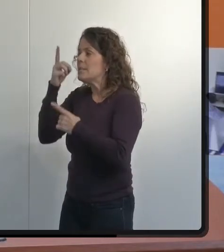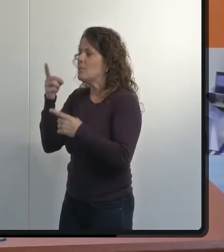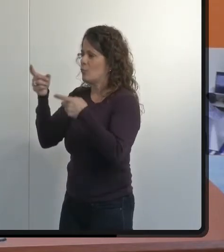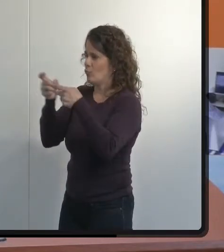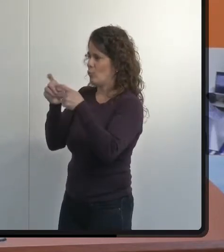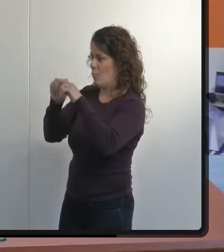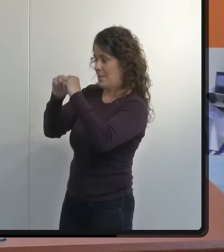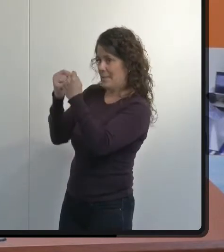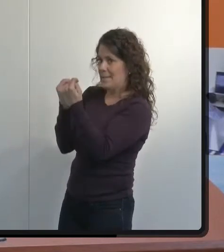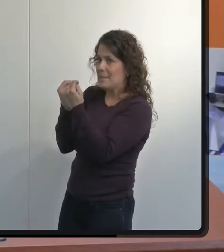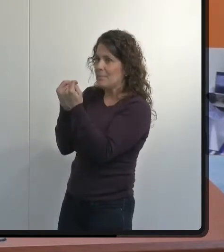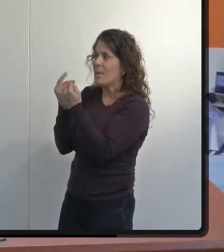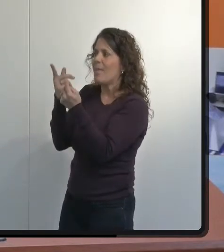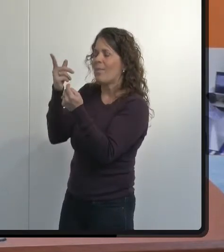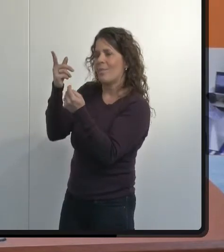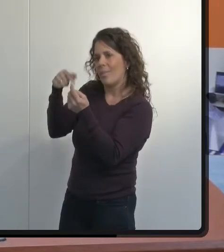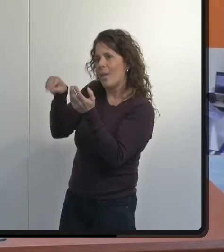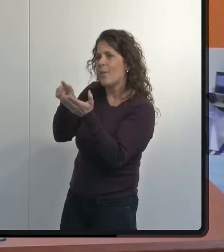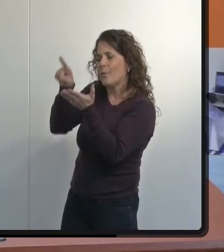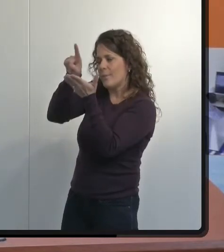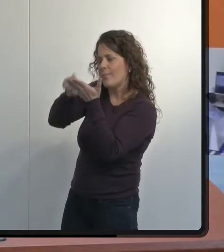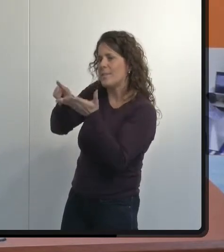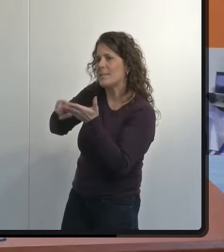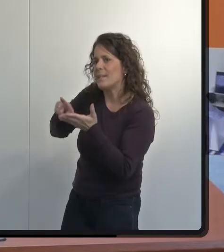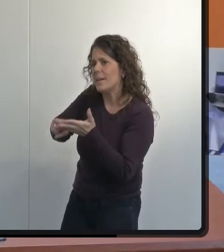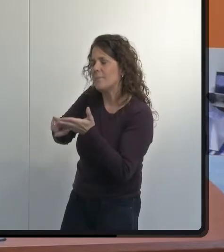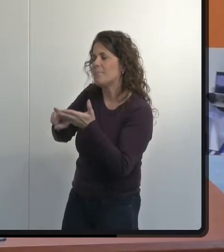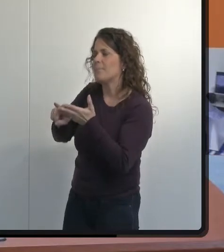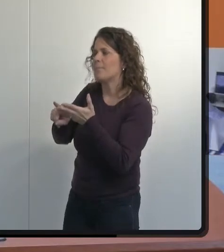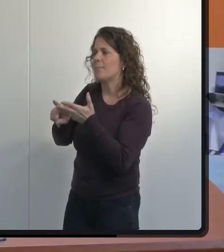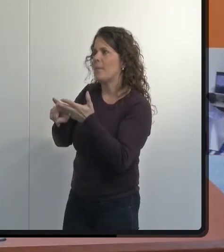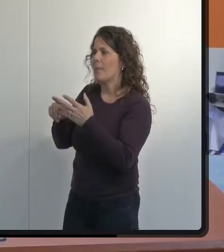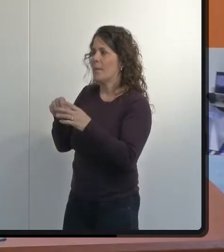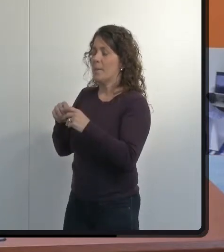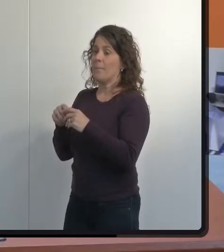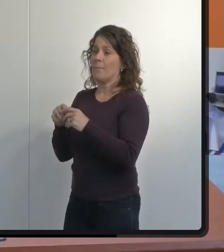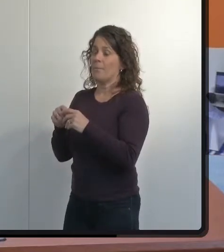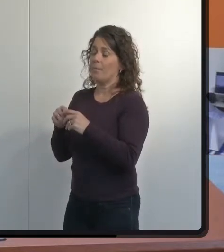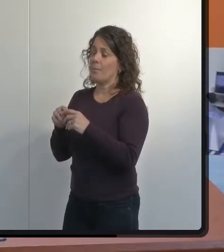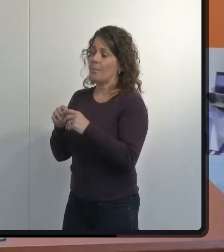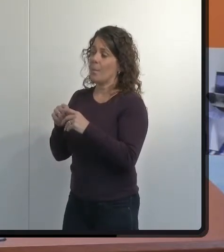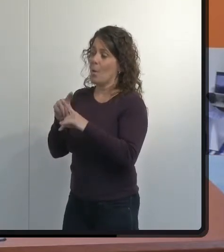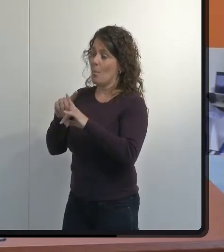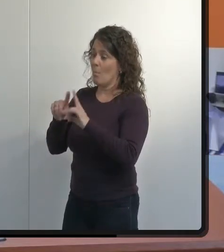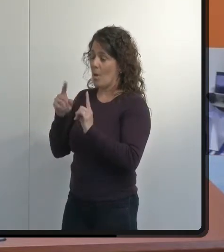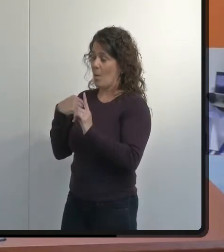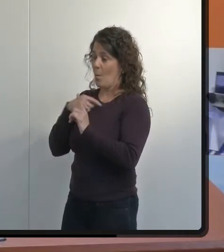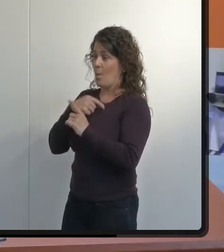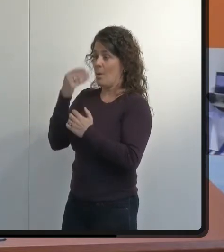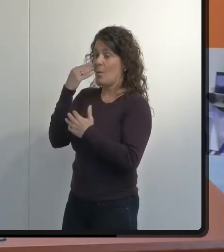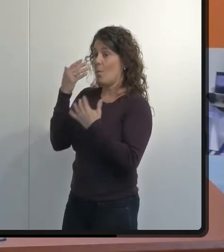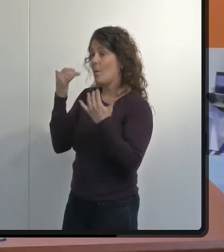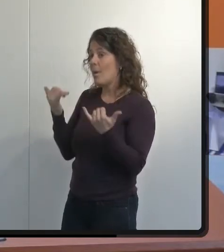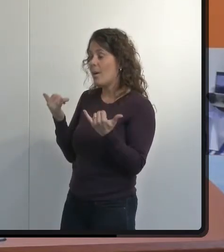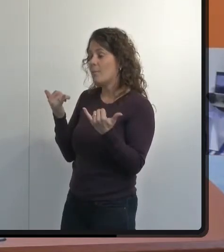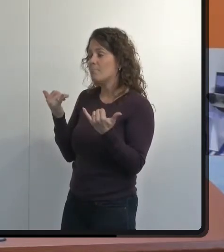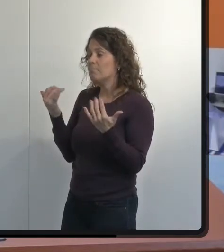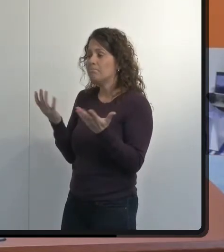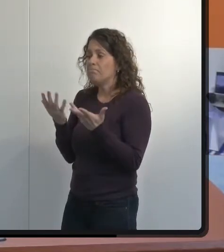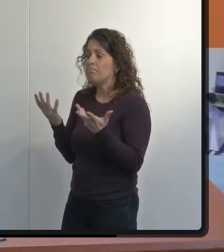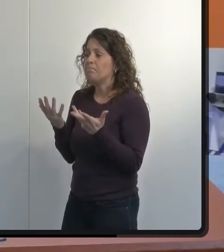of the case investigation. But from with what we know currently, we